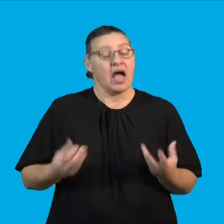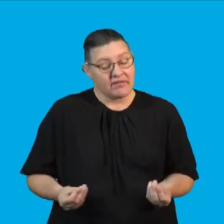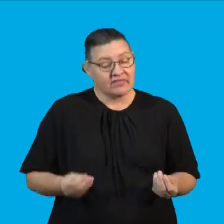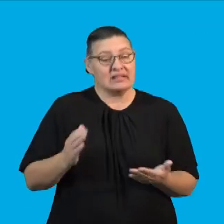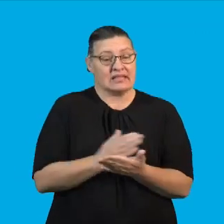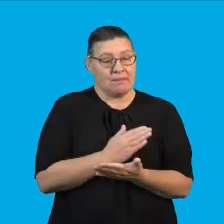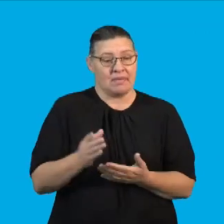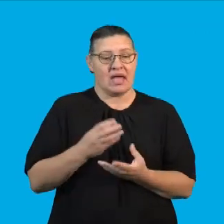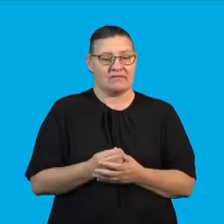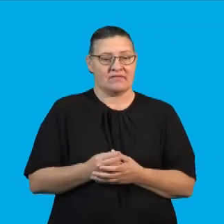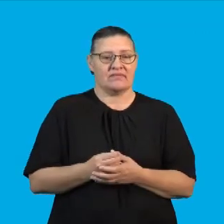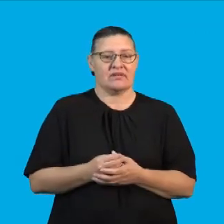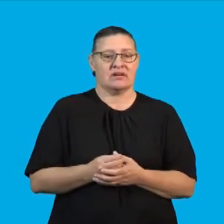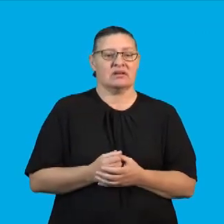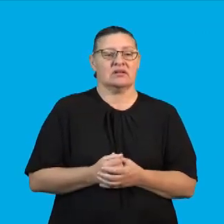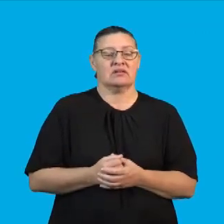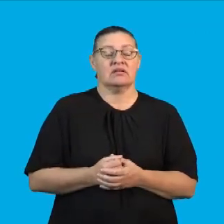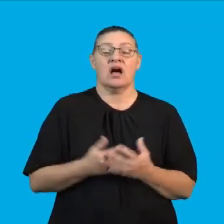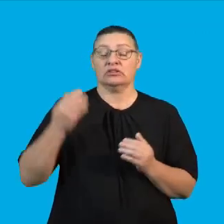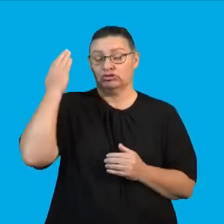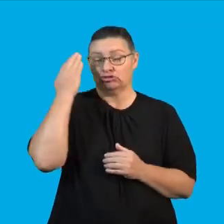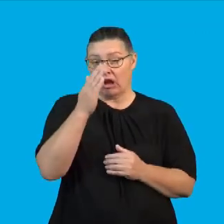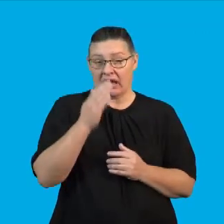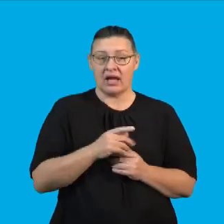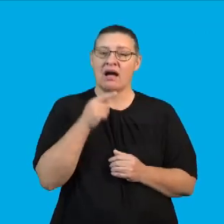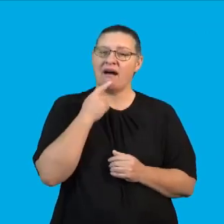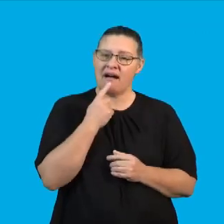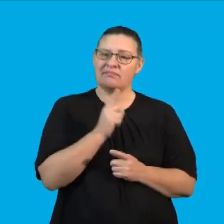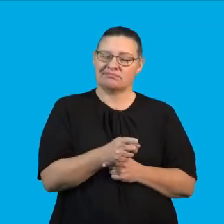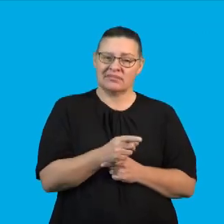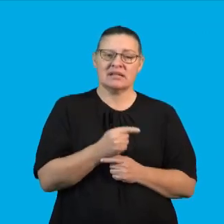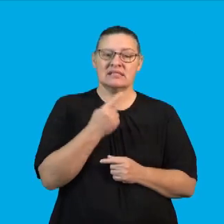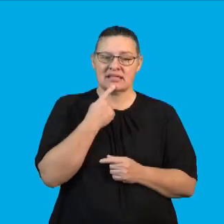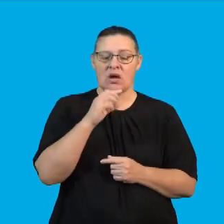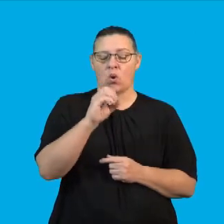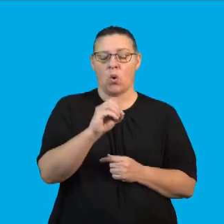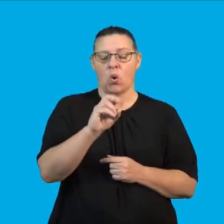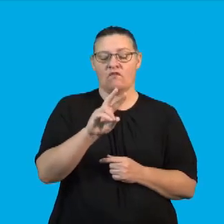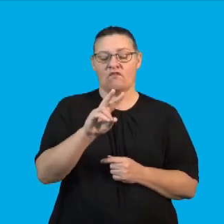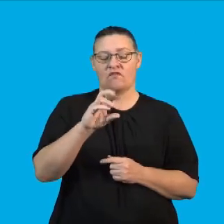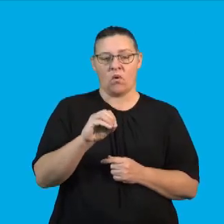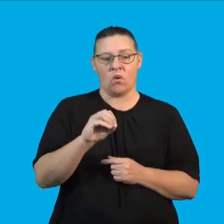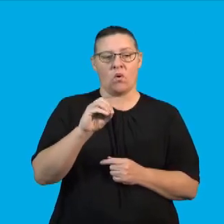Again, looking at the great white shark, we will also agree that it's